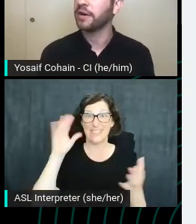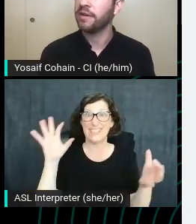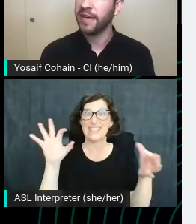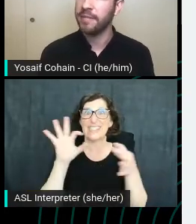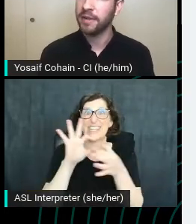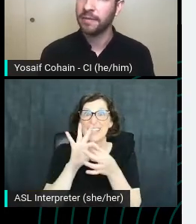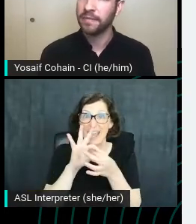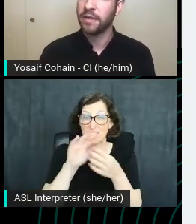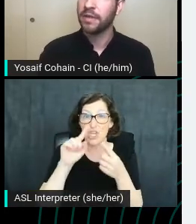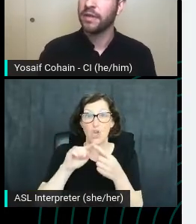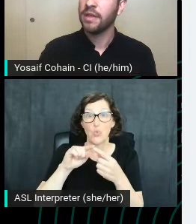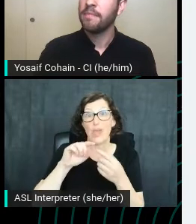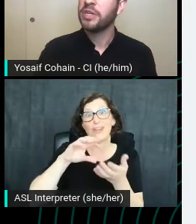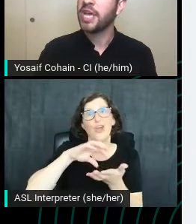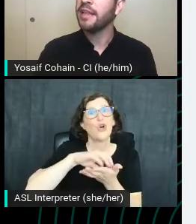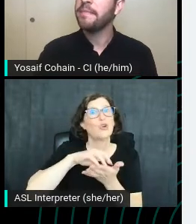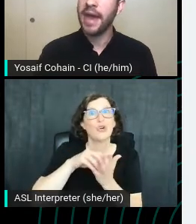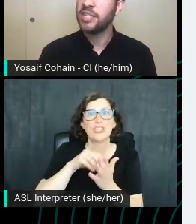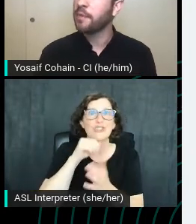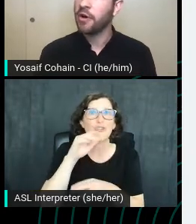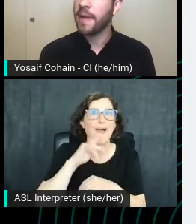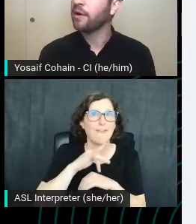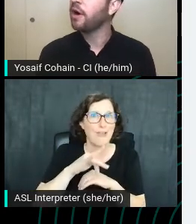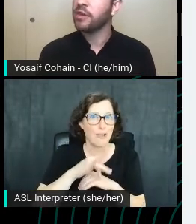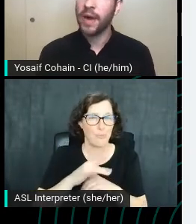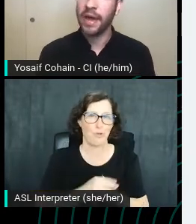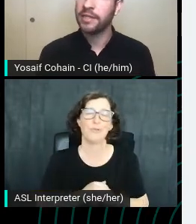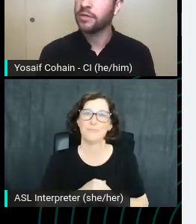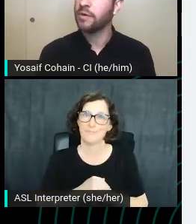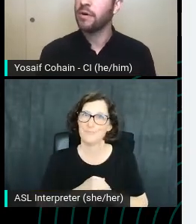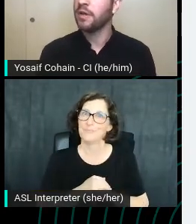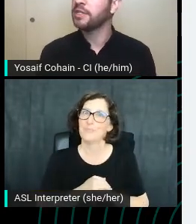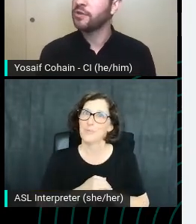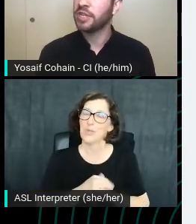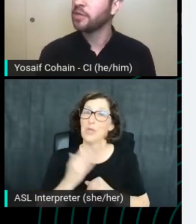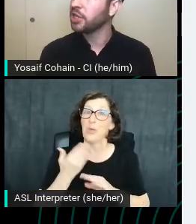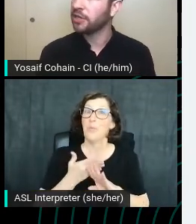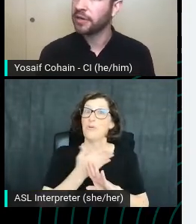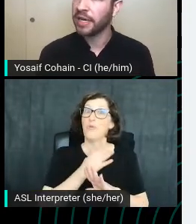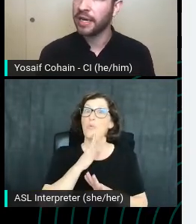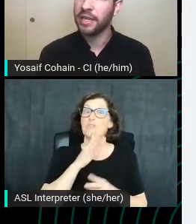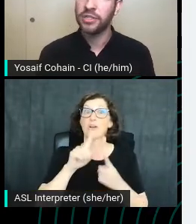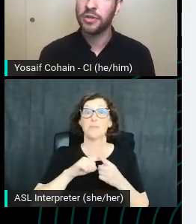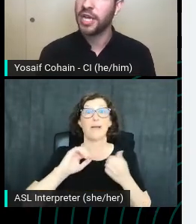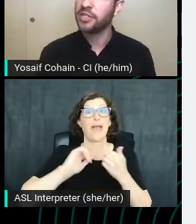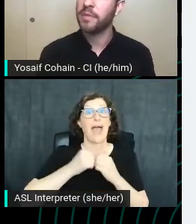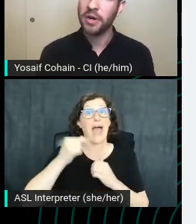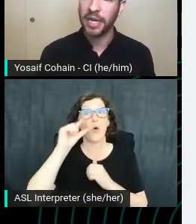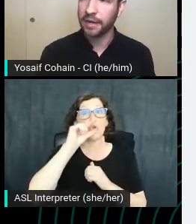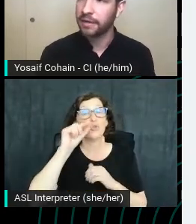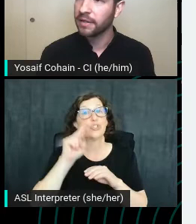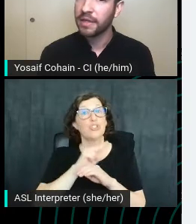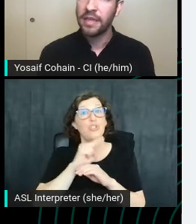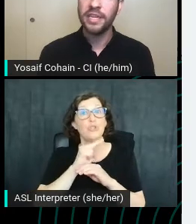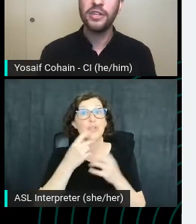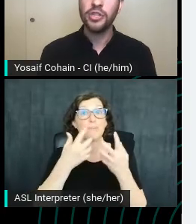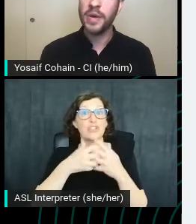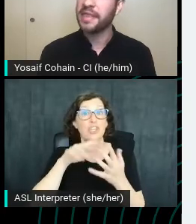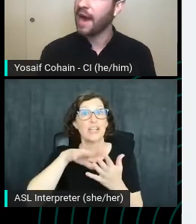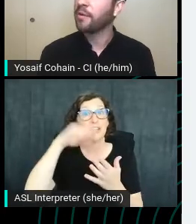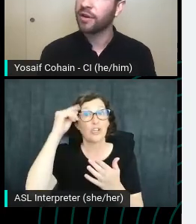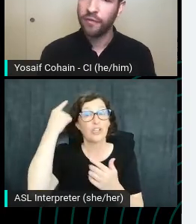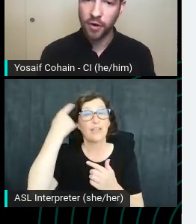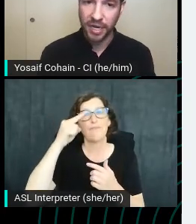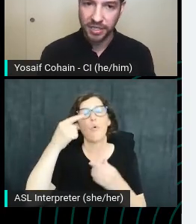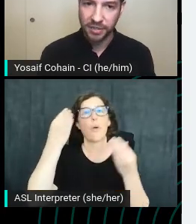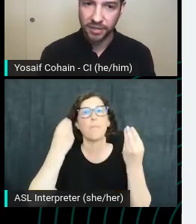cookies aren't available. Michelle and Madge spoke about all the ways Google is using machine learning in search engine marketing. They're doing